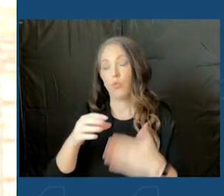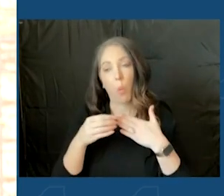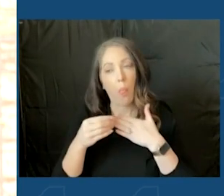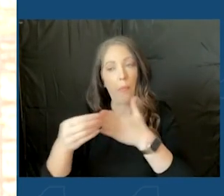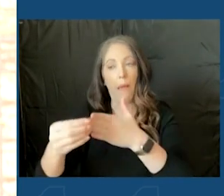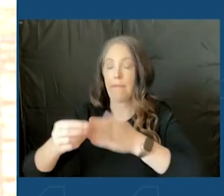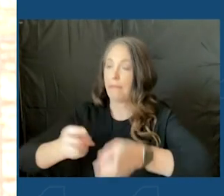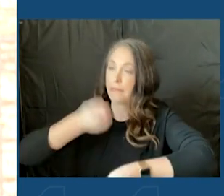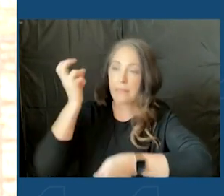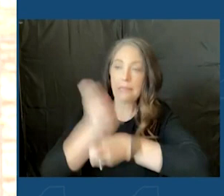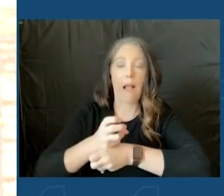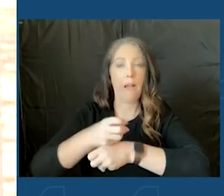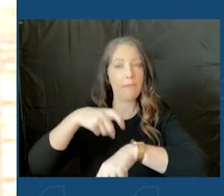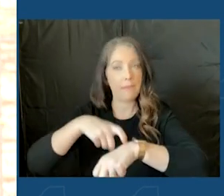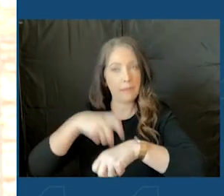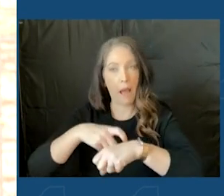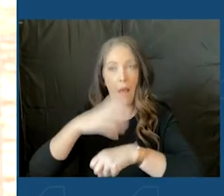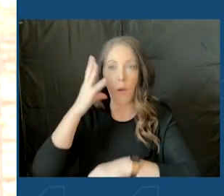times.